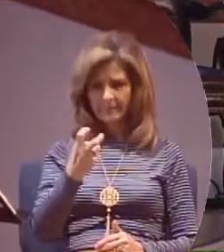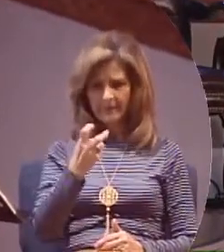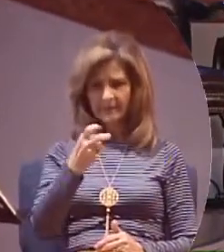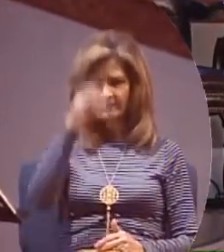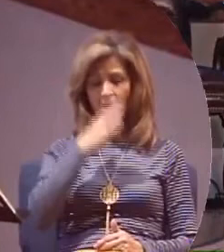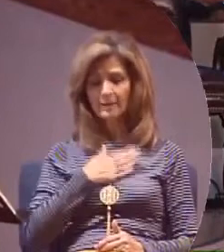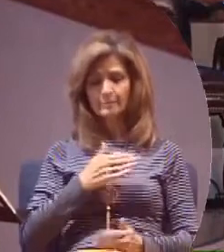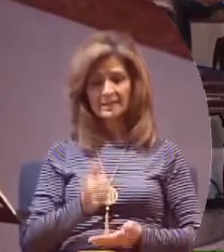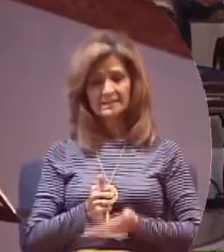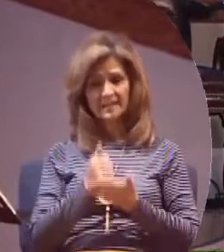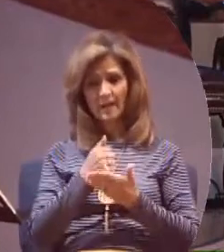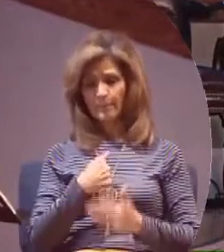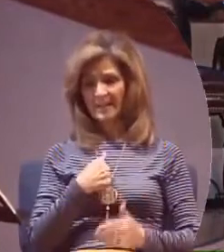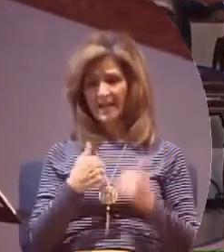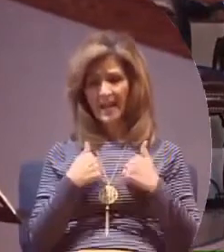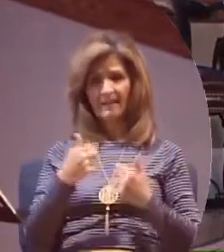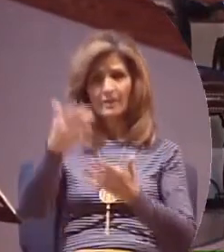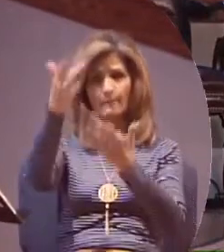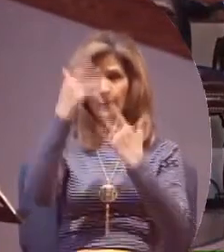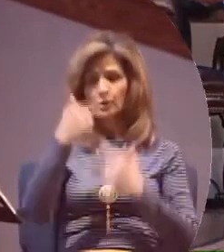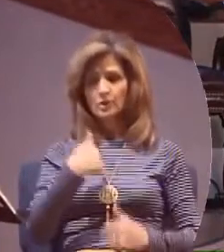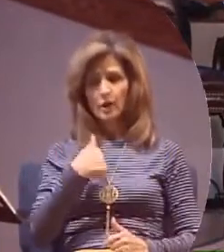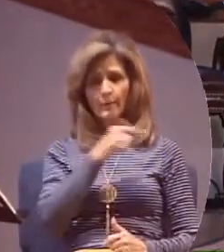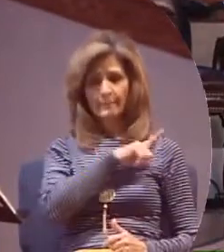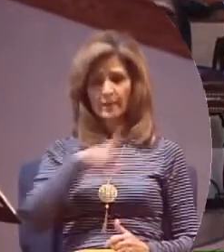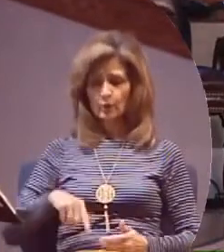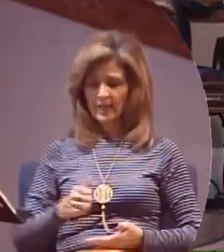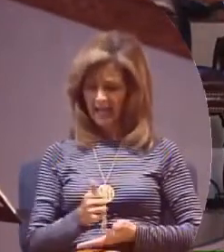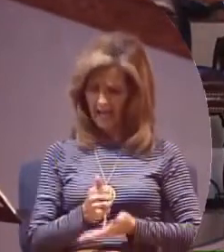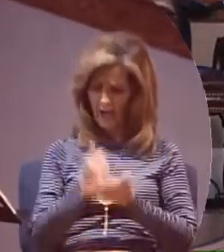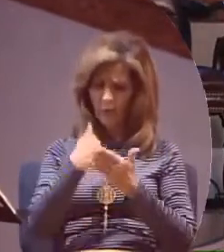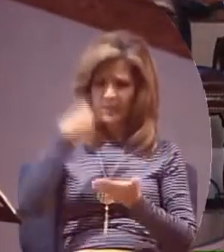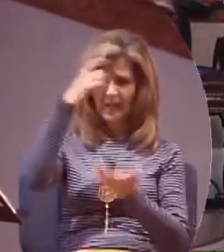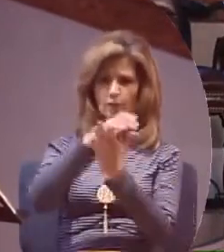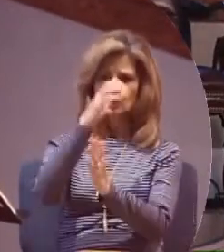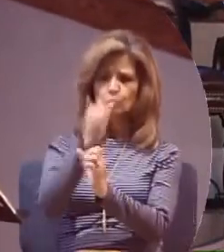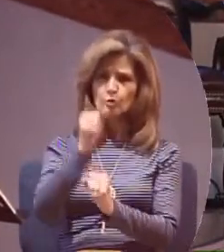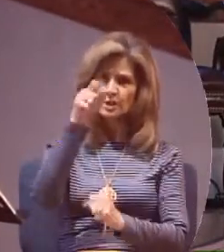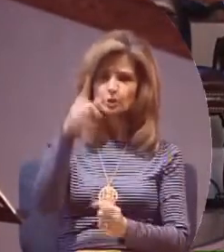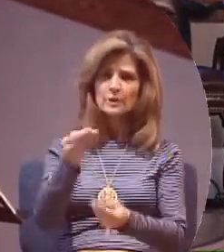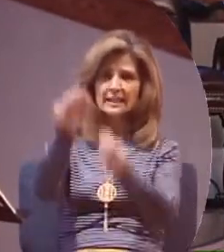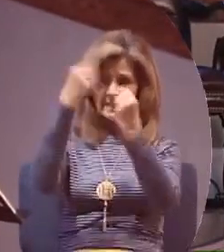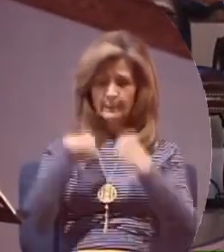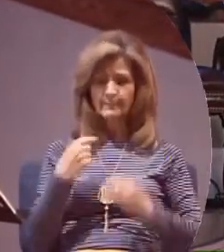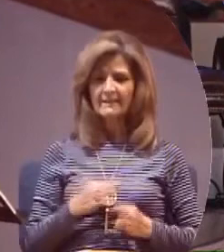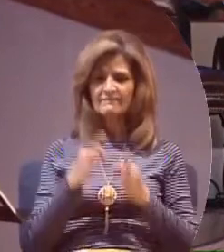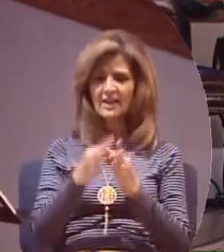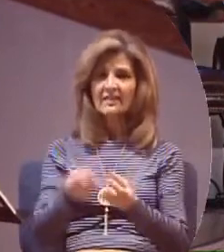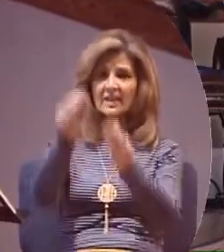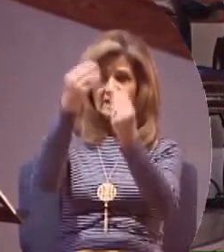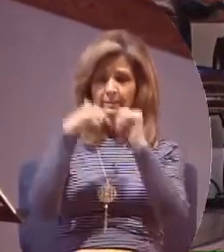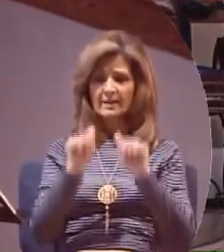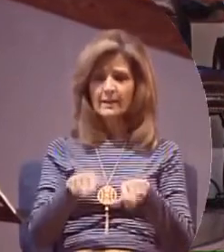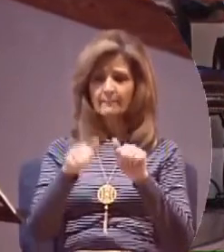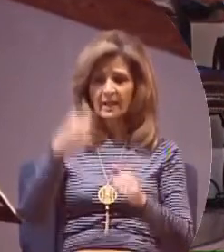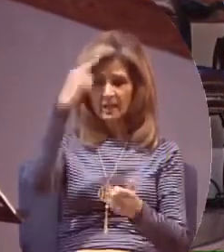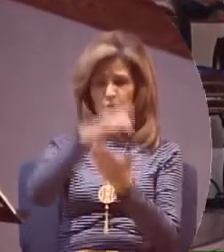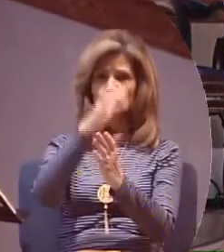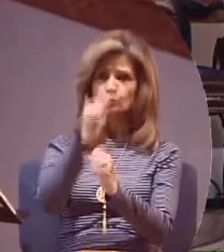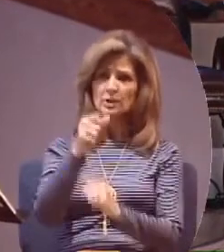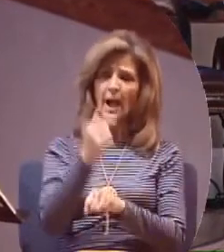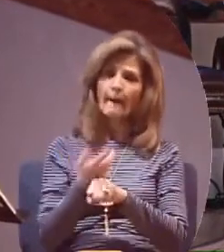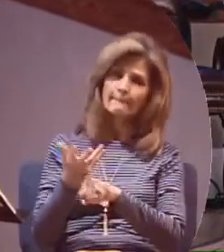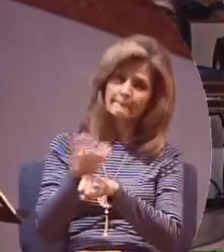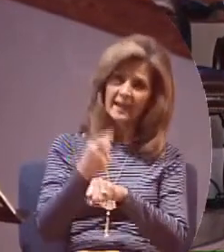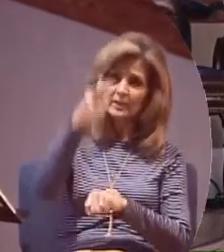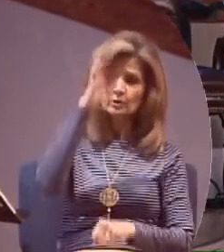God, please help me. Have mercy on me, Lord. Help me to trust You. God, give me the faith. God, give me the ability to trust You. I'm